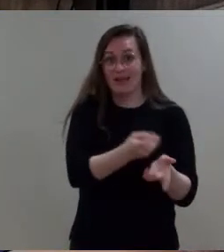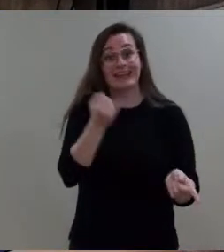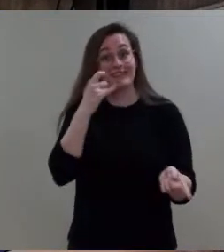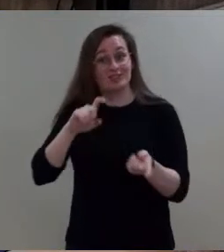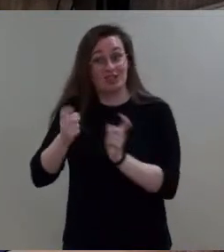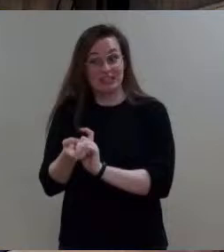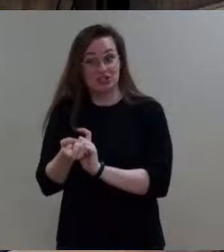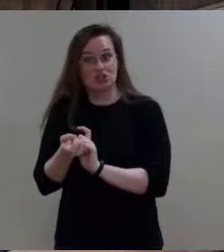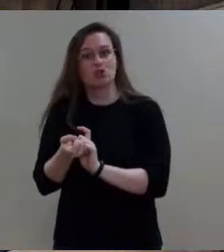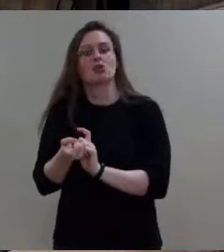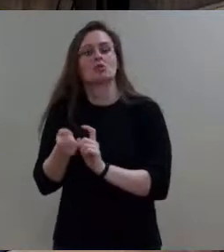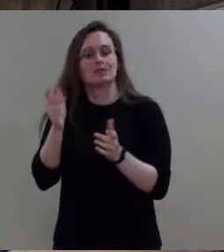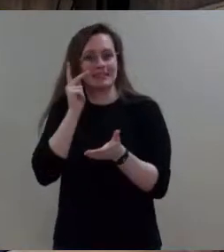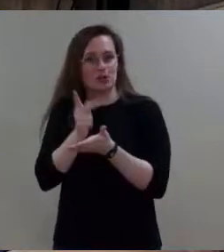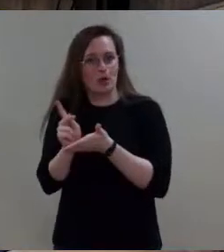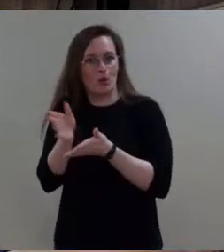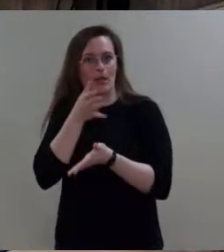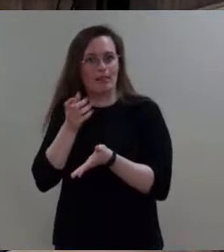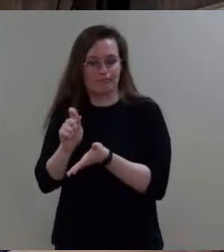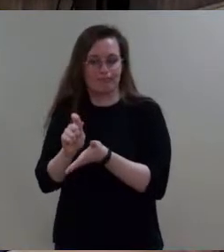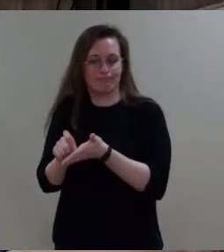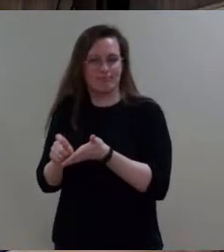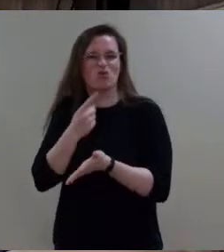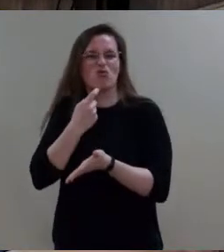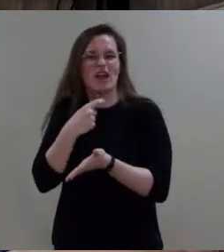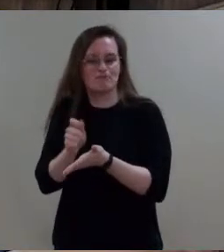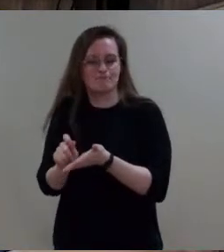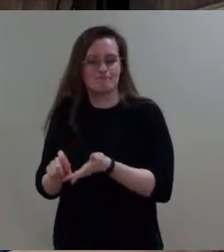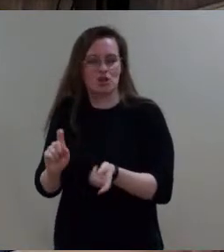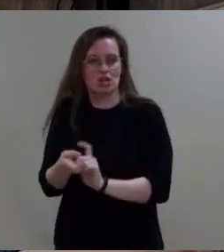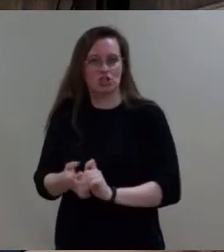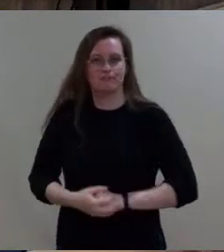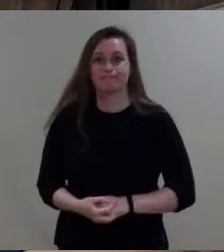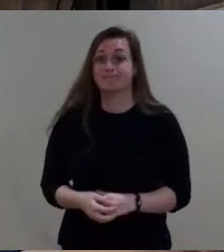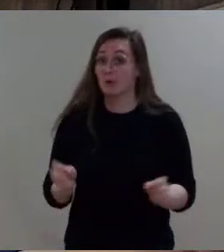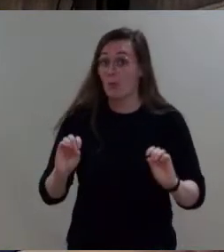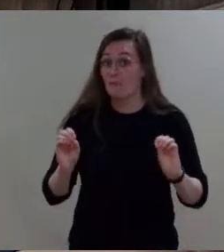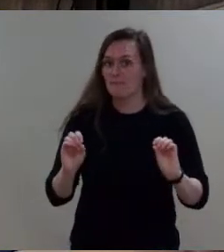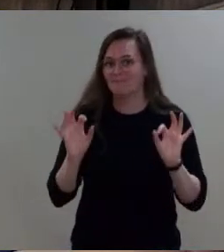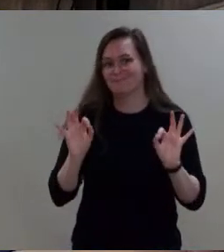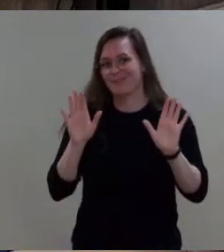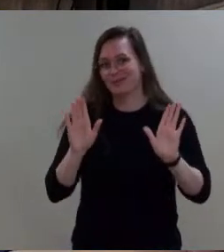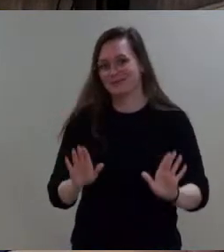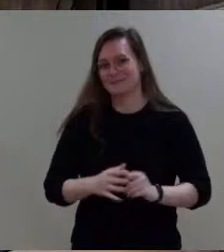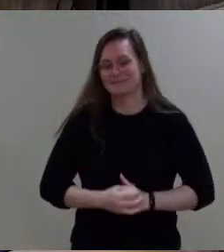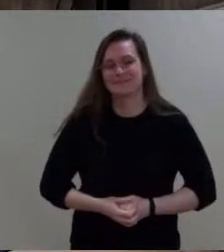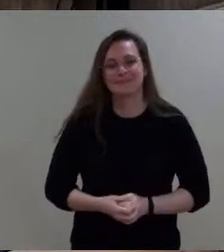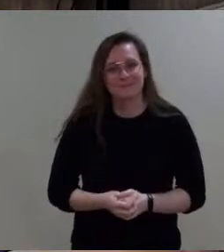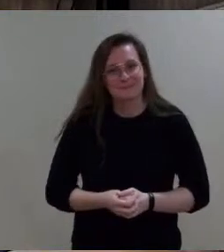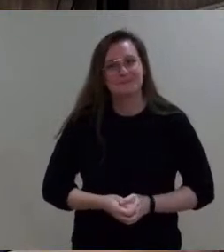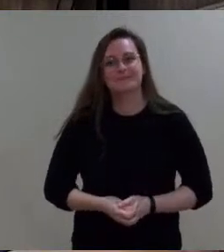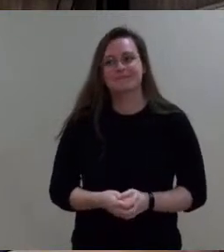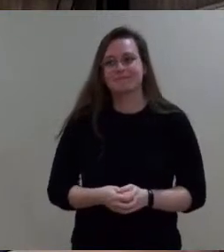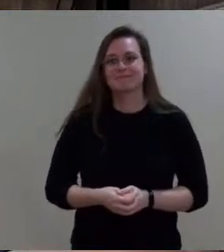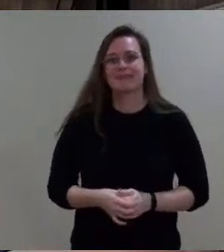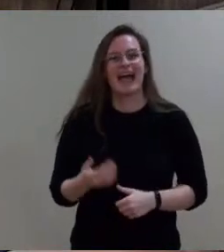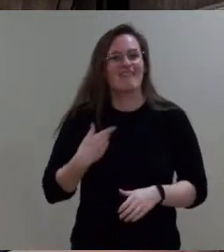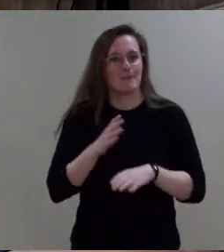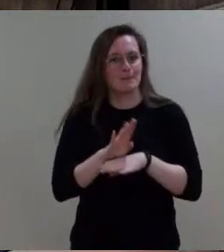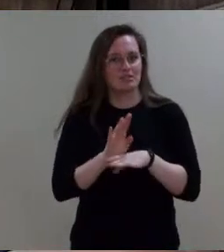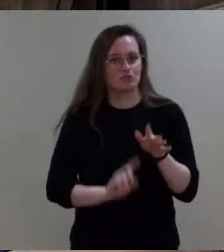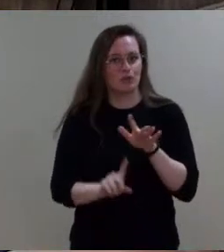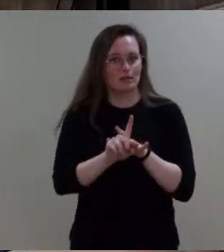recording secretary will annotate those. No changes? Wonderful. All right, we do have business